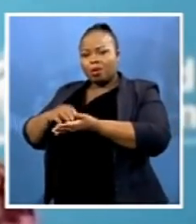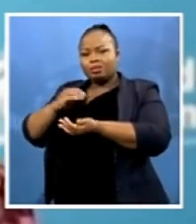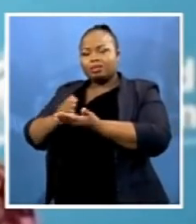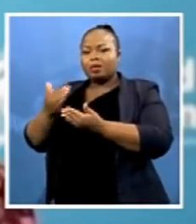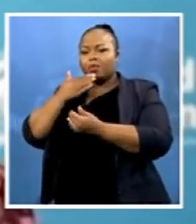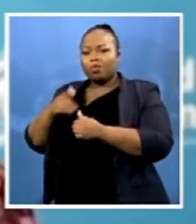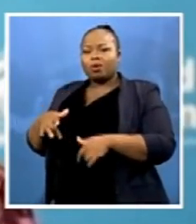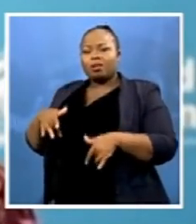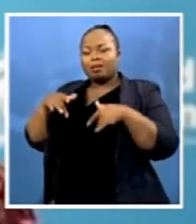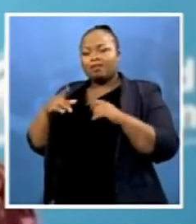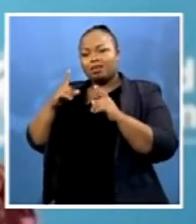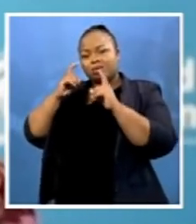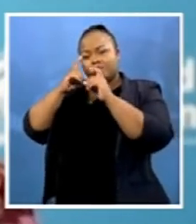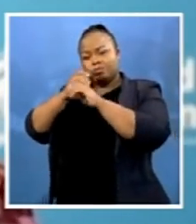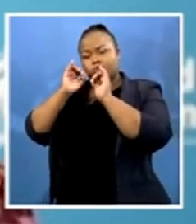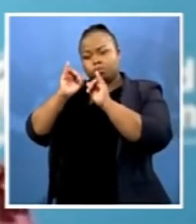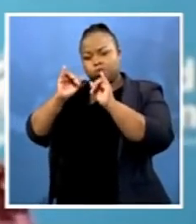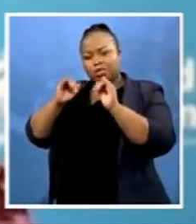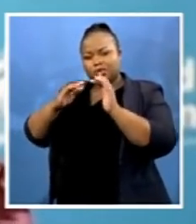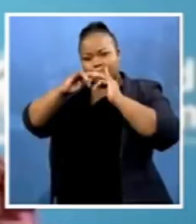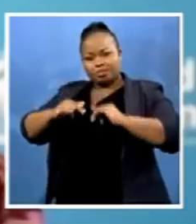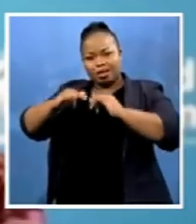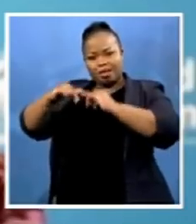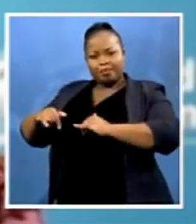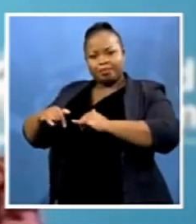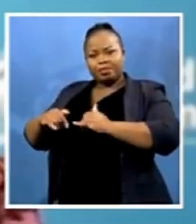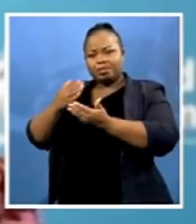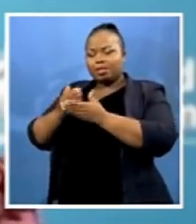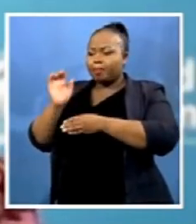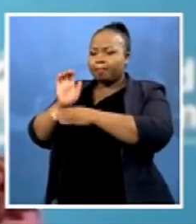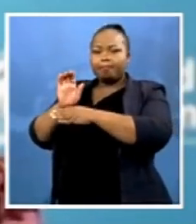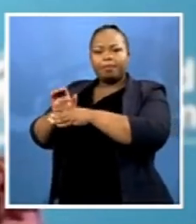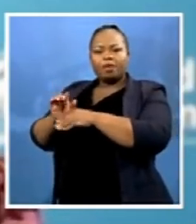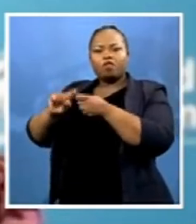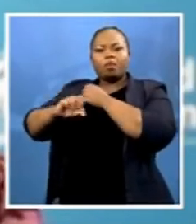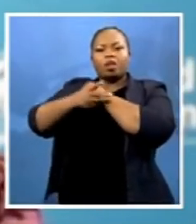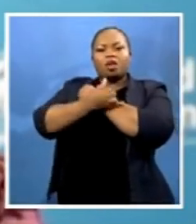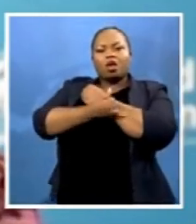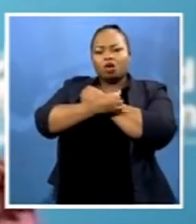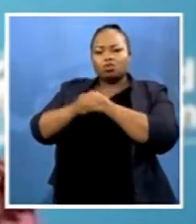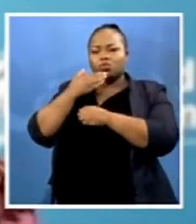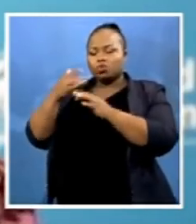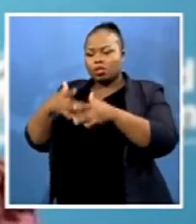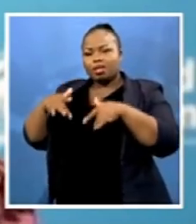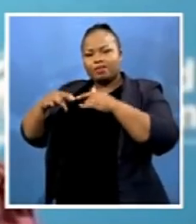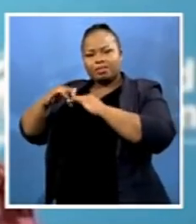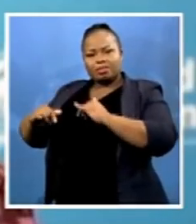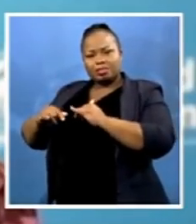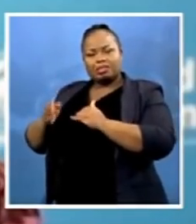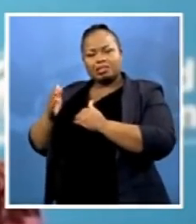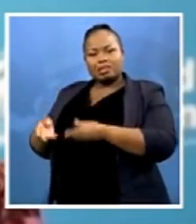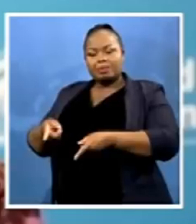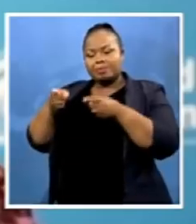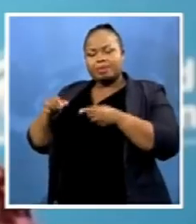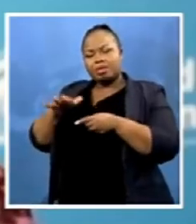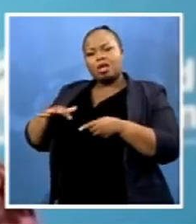camps, people who have migrants, they're living in very precarious situations, which is the case in some of the Sahel countries, in places like